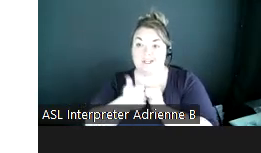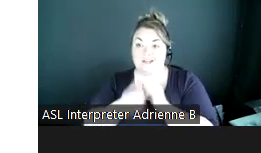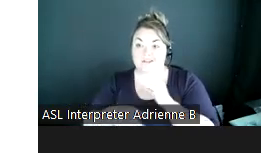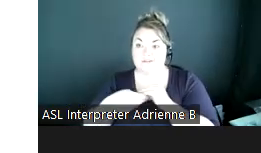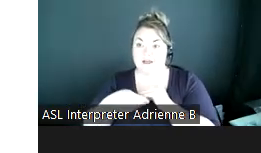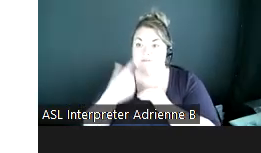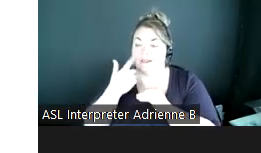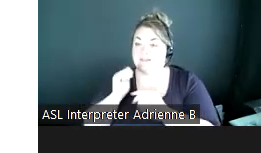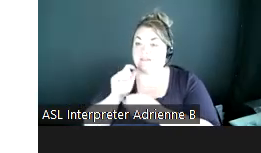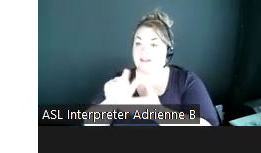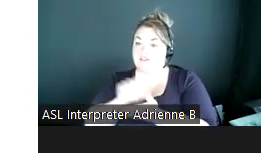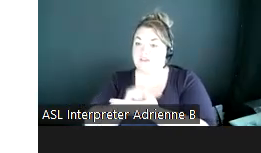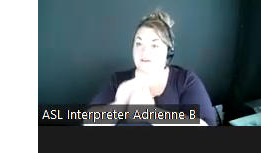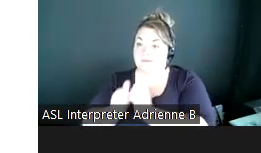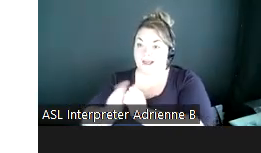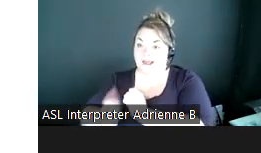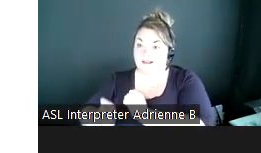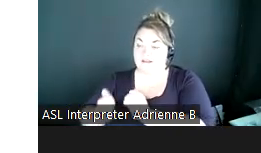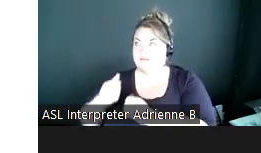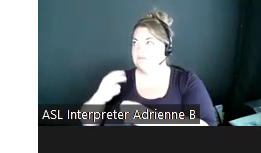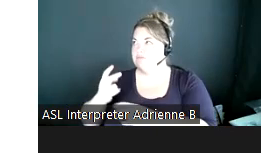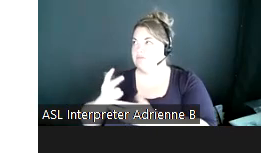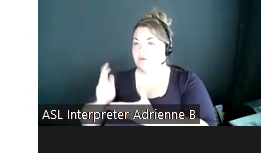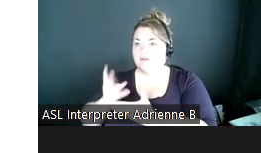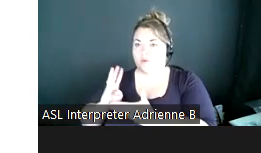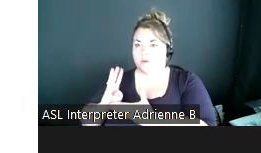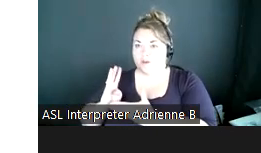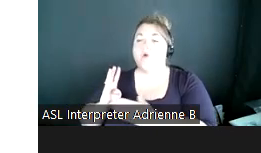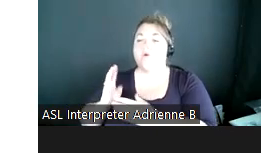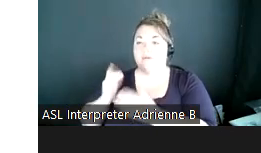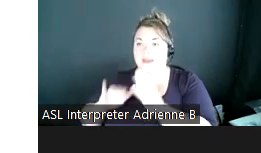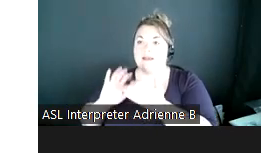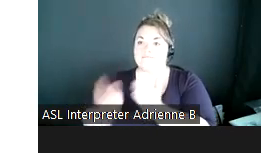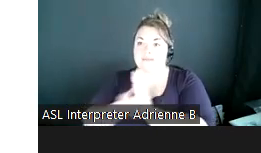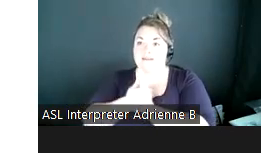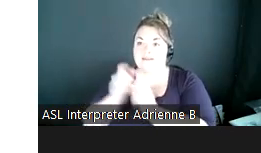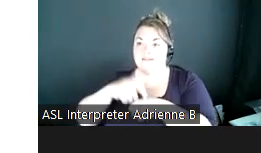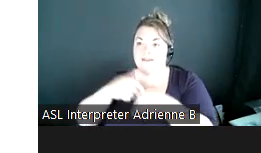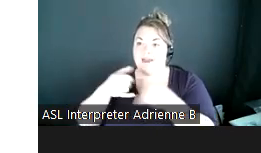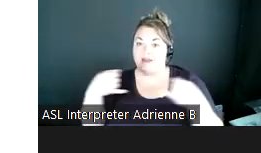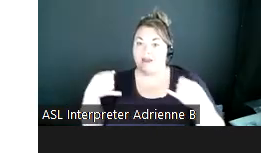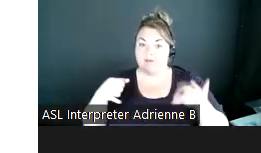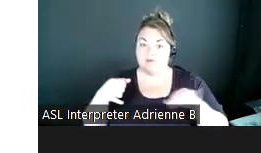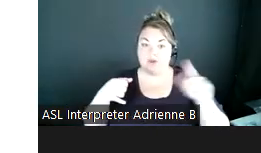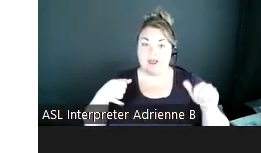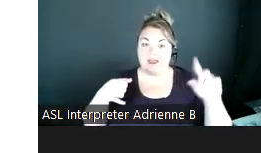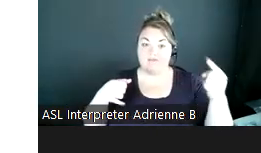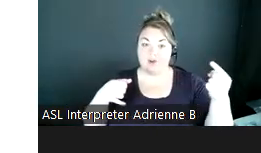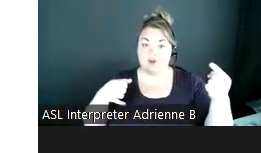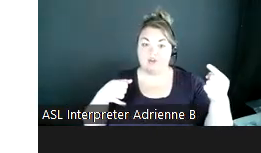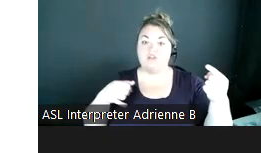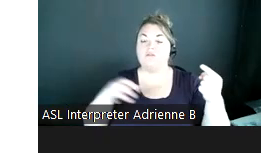past legislation that passed a couple of weeks ago that amended this timeline from July 1st of 2023